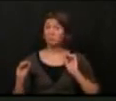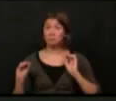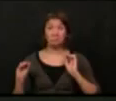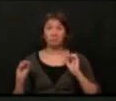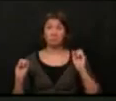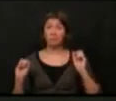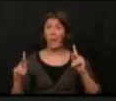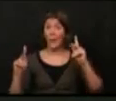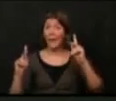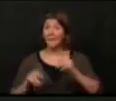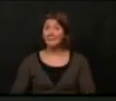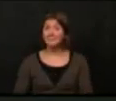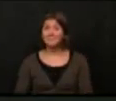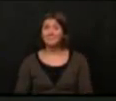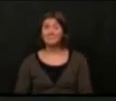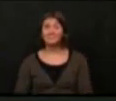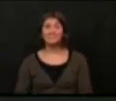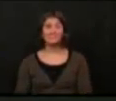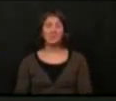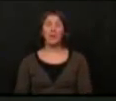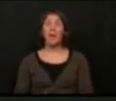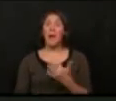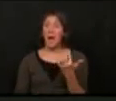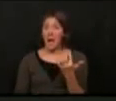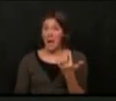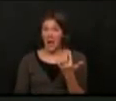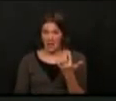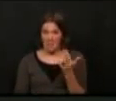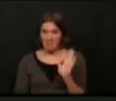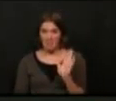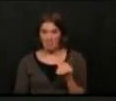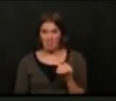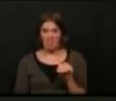All right. We'll end the